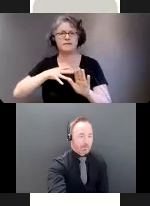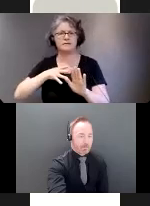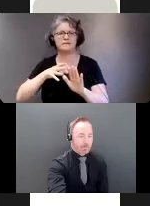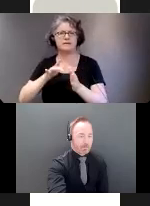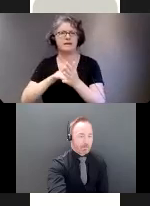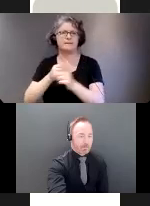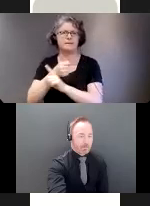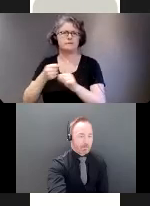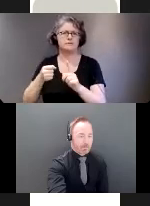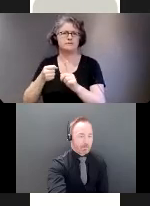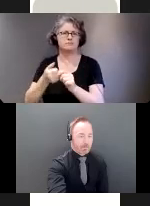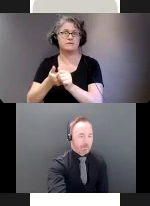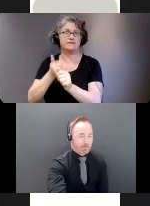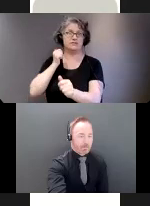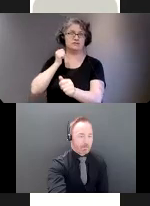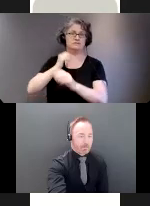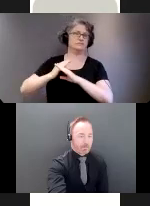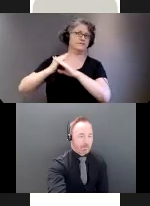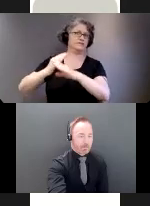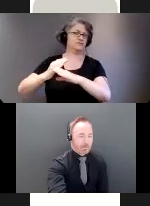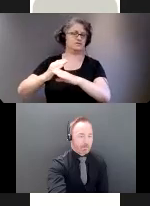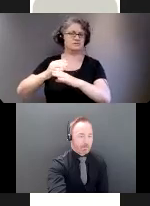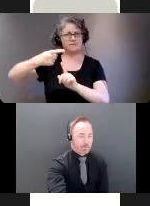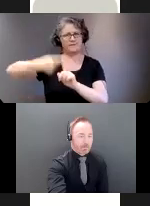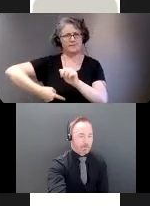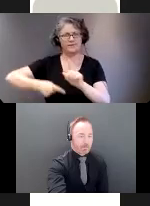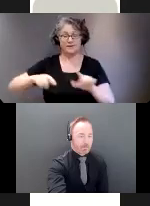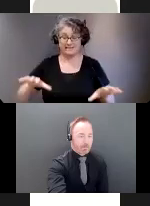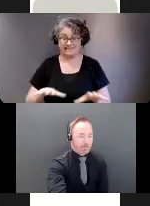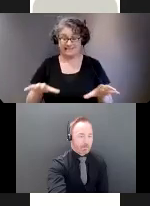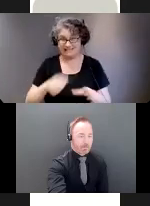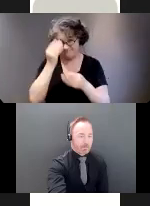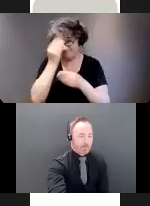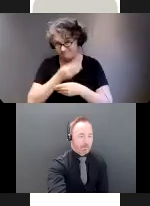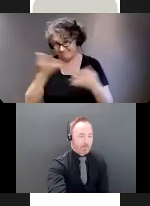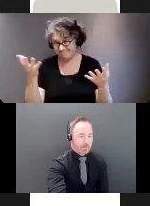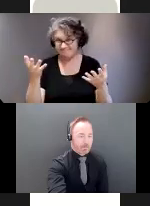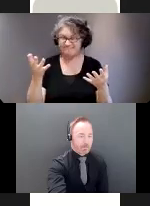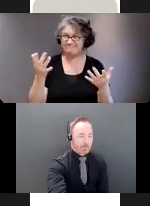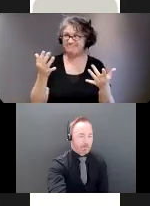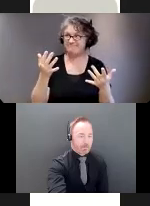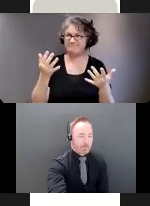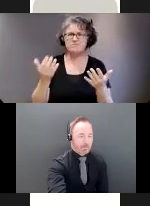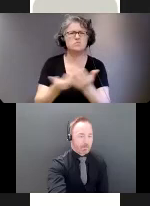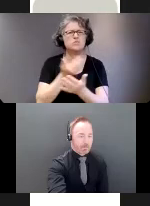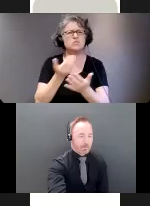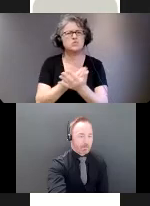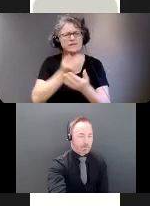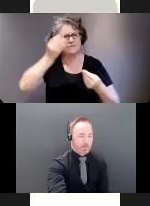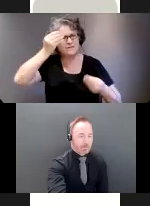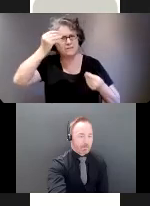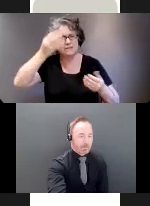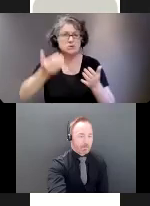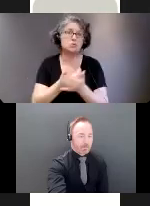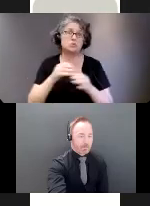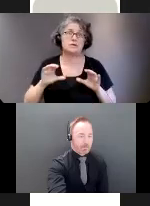we are actively really creating new awareness and hopefully new